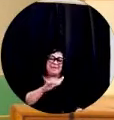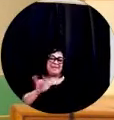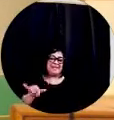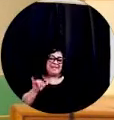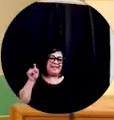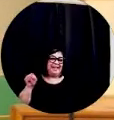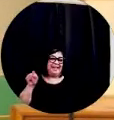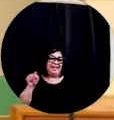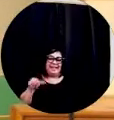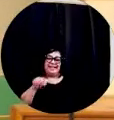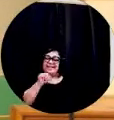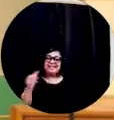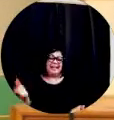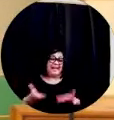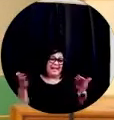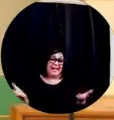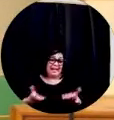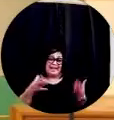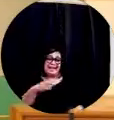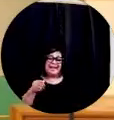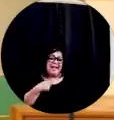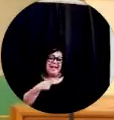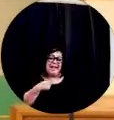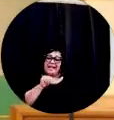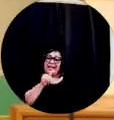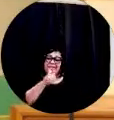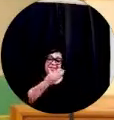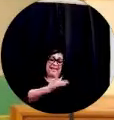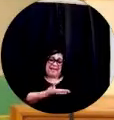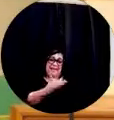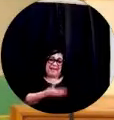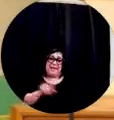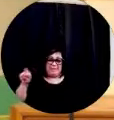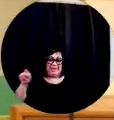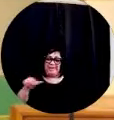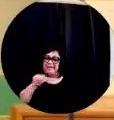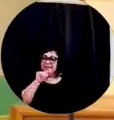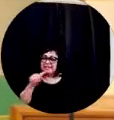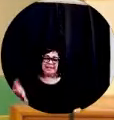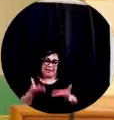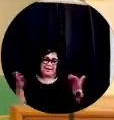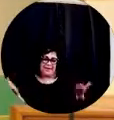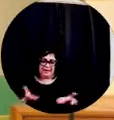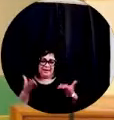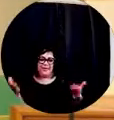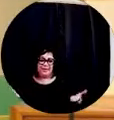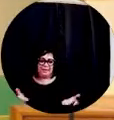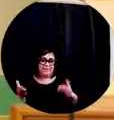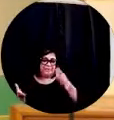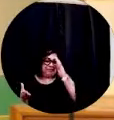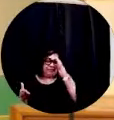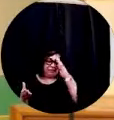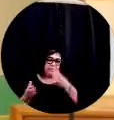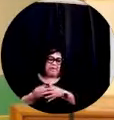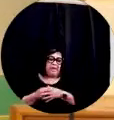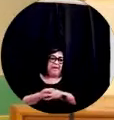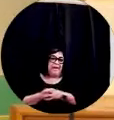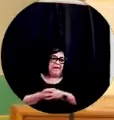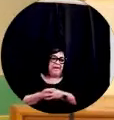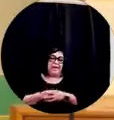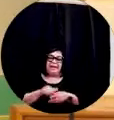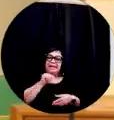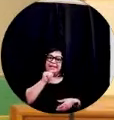I'm not happy he's not here. I've only done this a couple of times out of his presence, but that's when I wasn't here in the city of Akron. Don't get it